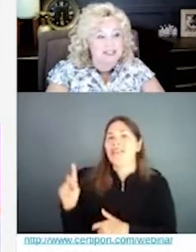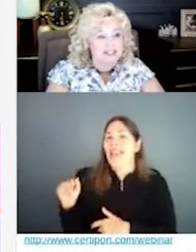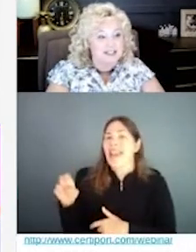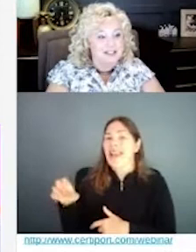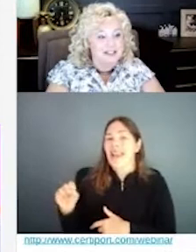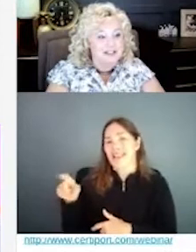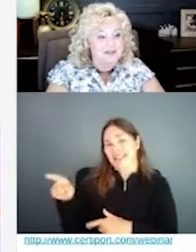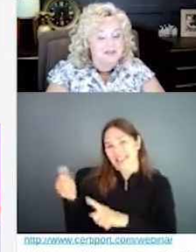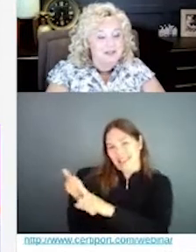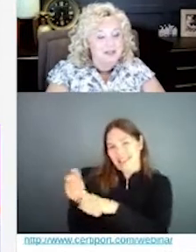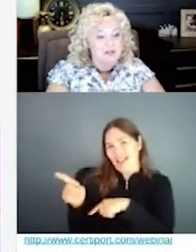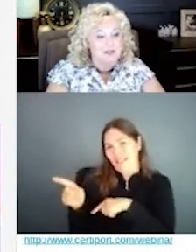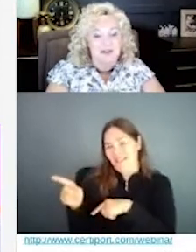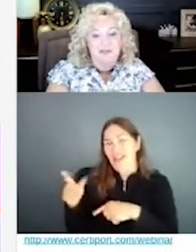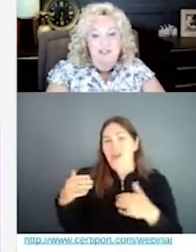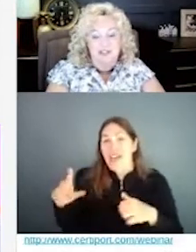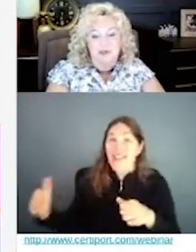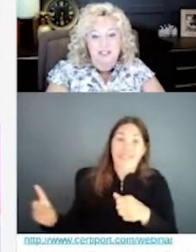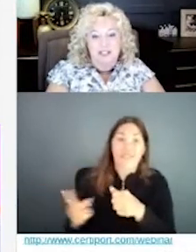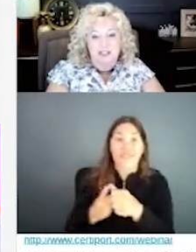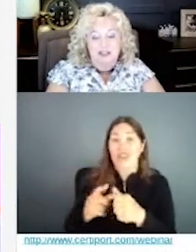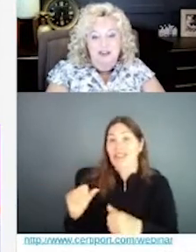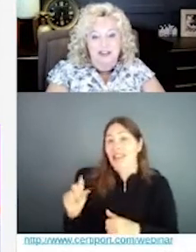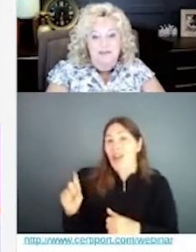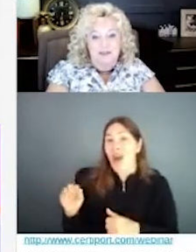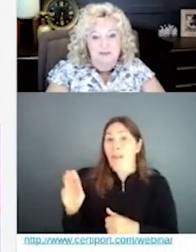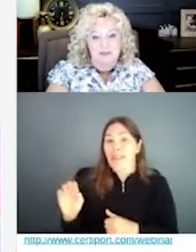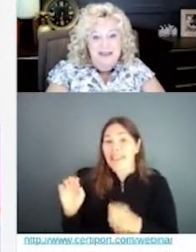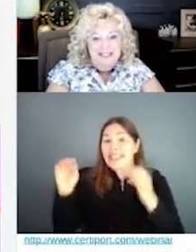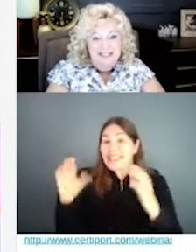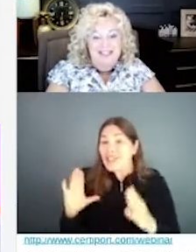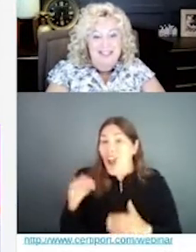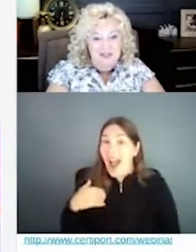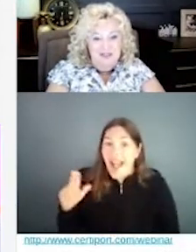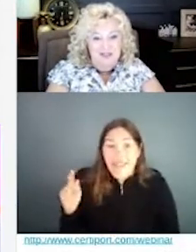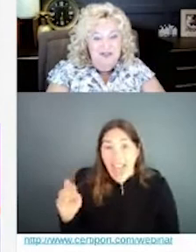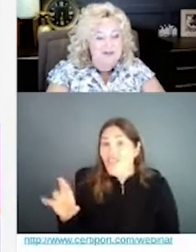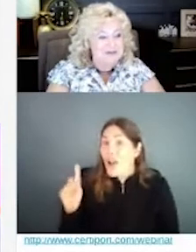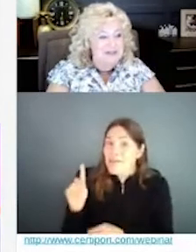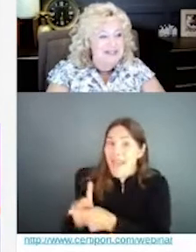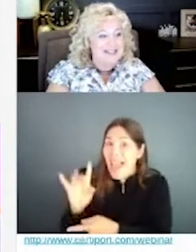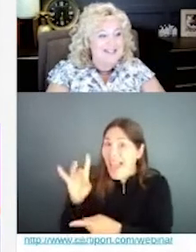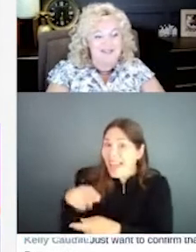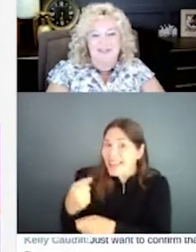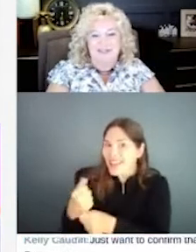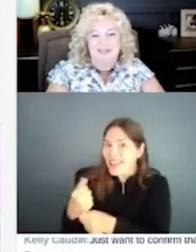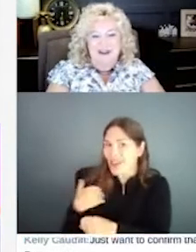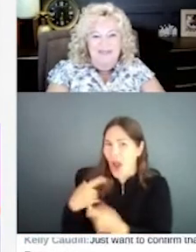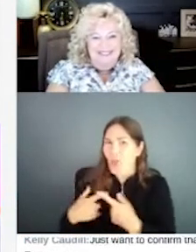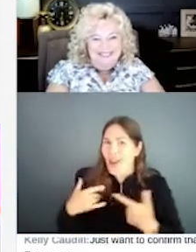the very first Adobe teacher I ever met 8 years ago when I took this